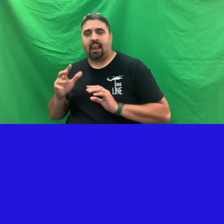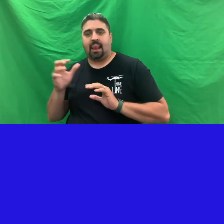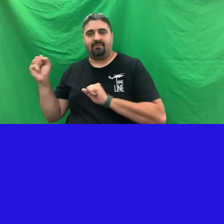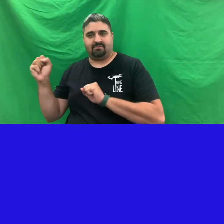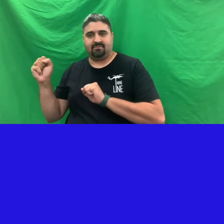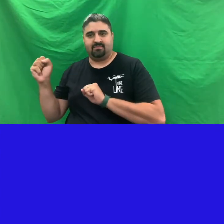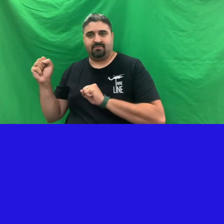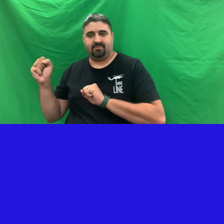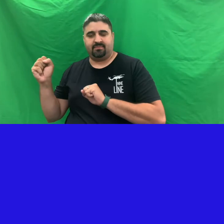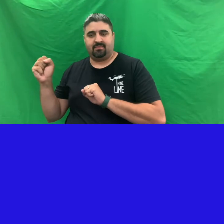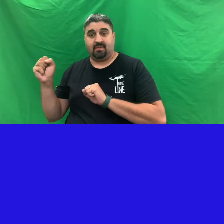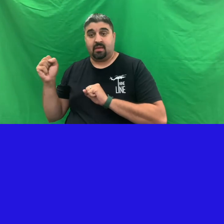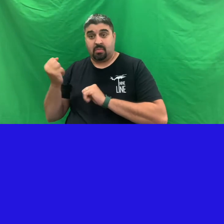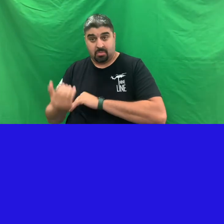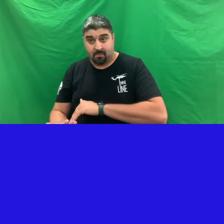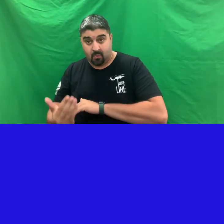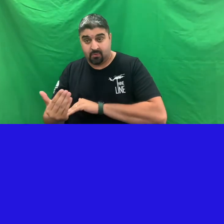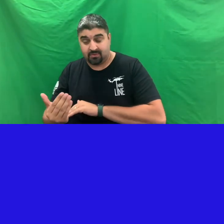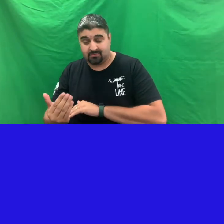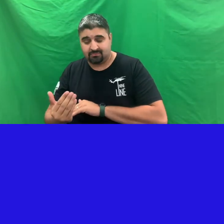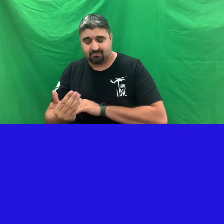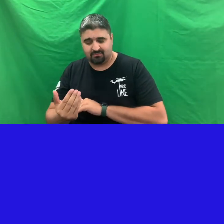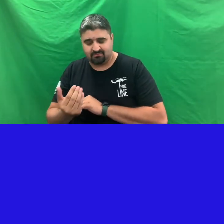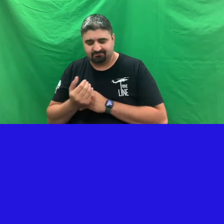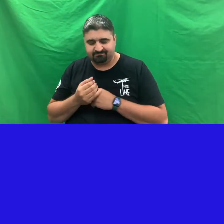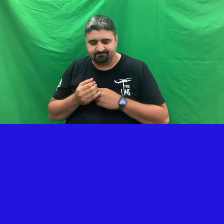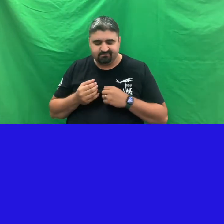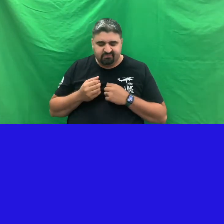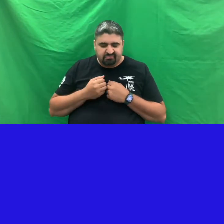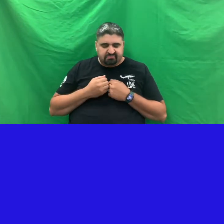he put his hat on his head.